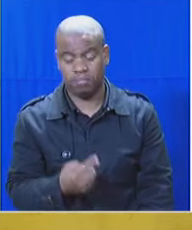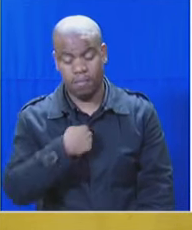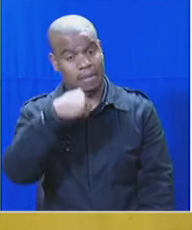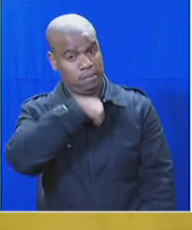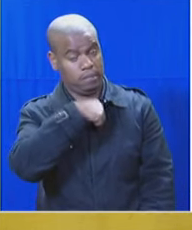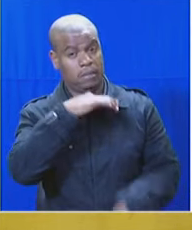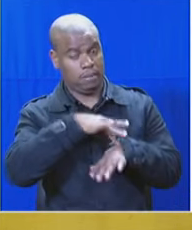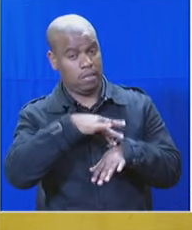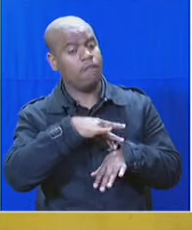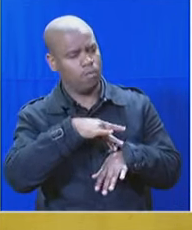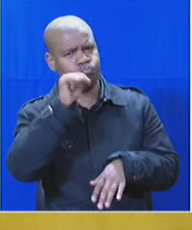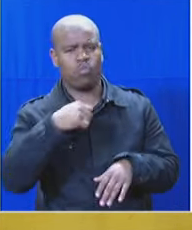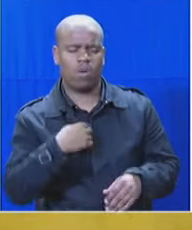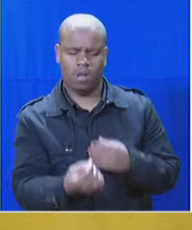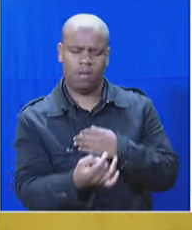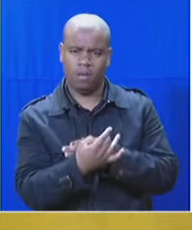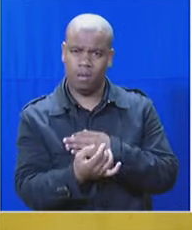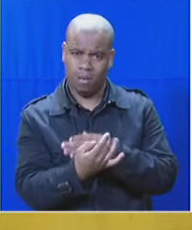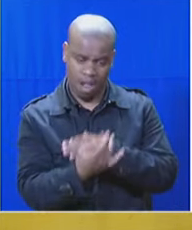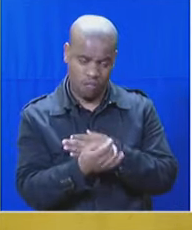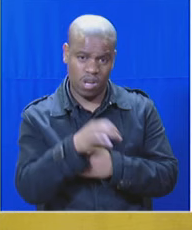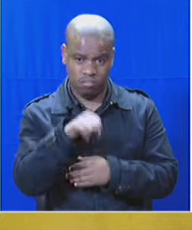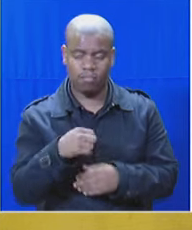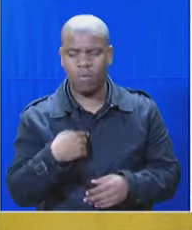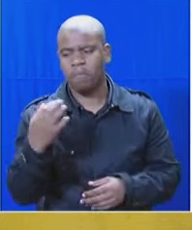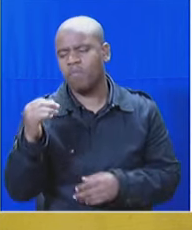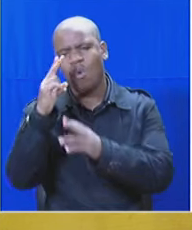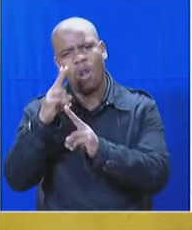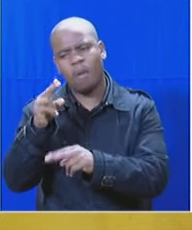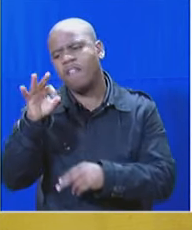Unyanisile umhlonipheki. Kukho amalungu angayibambanga le nto.